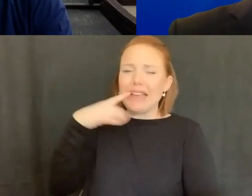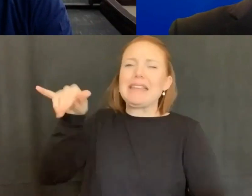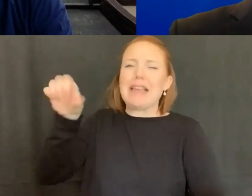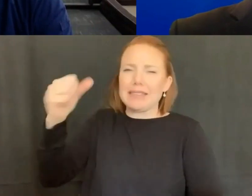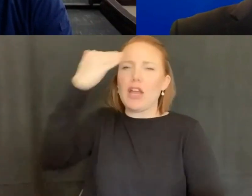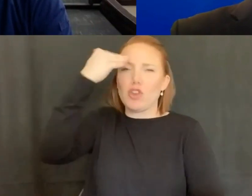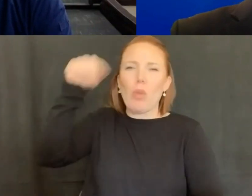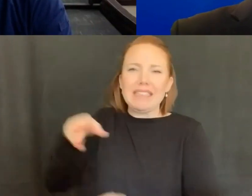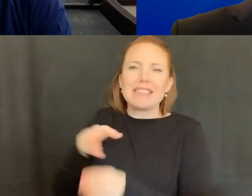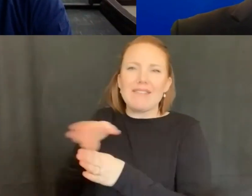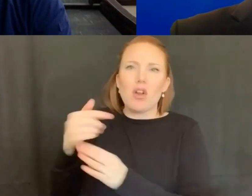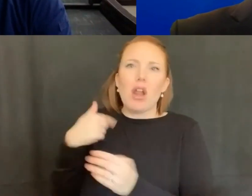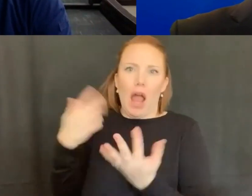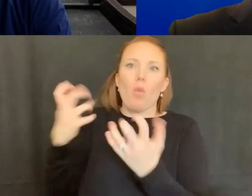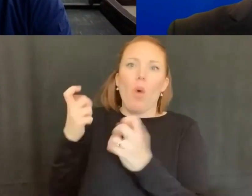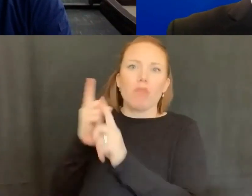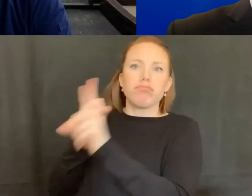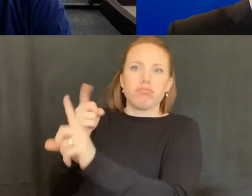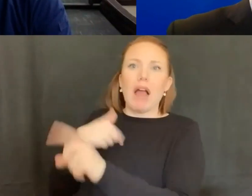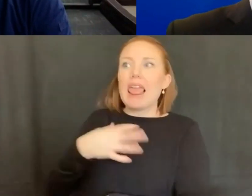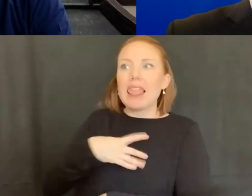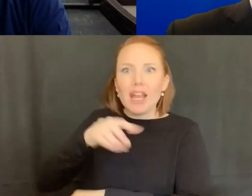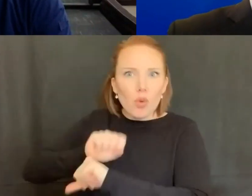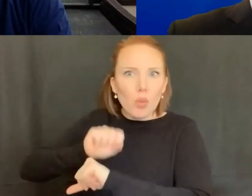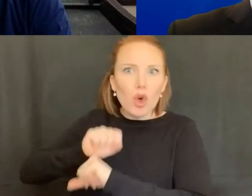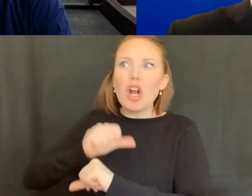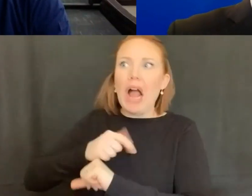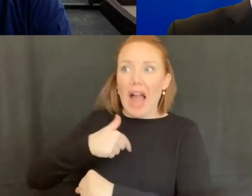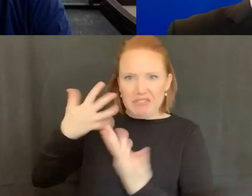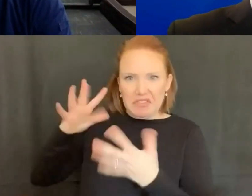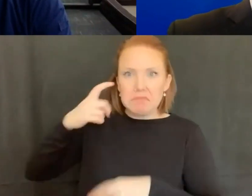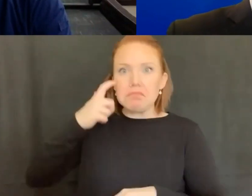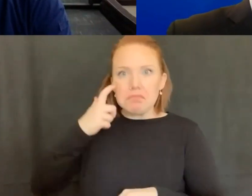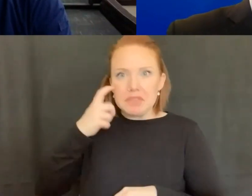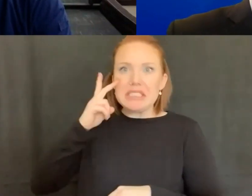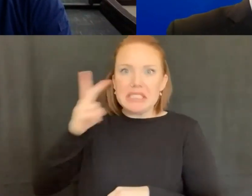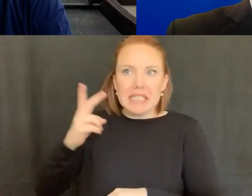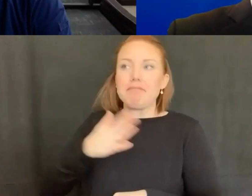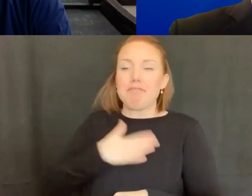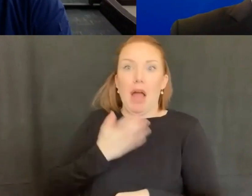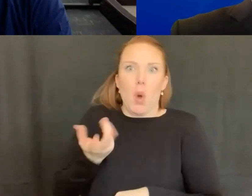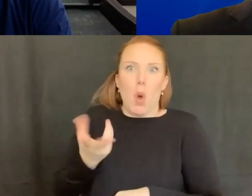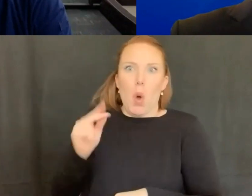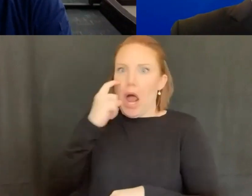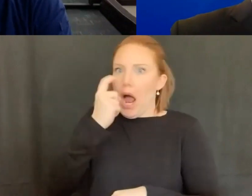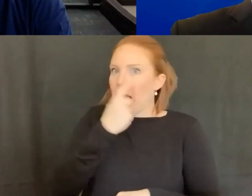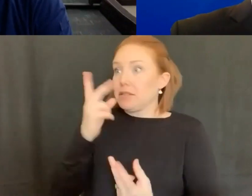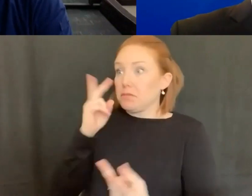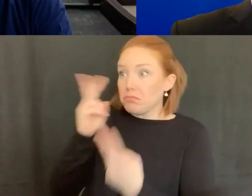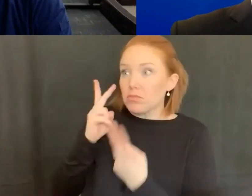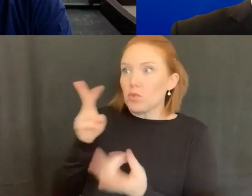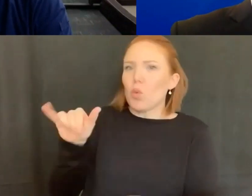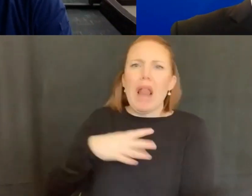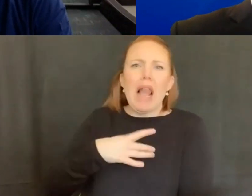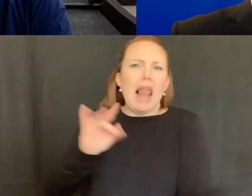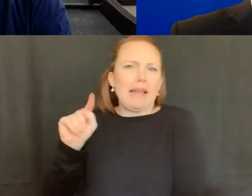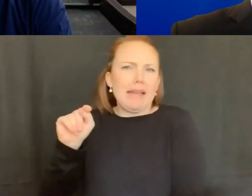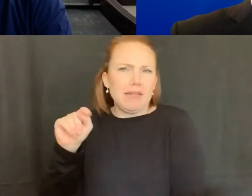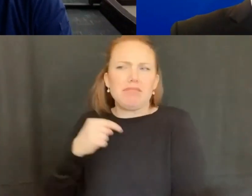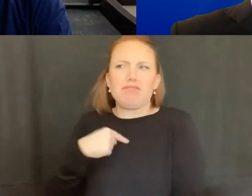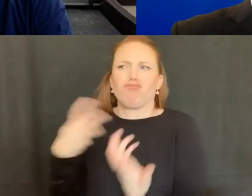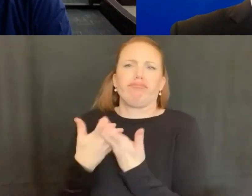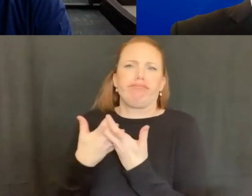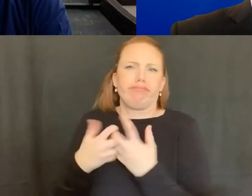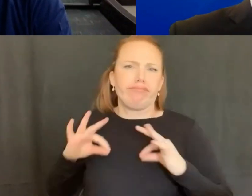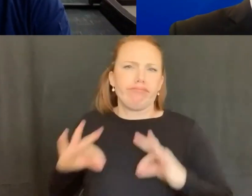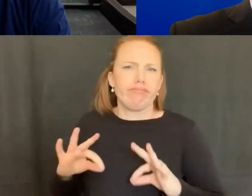I'm interested. I like the work that's being done that I've seen, and I would like to be a dentist myself. So spend some time in the offices